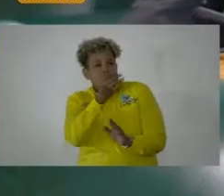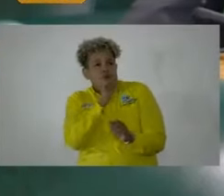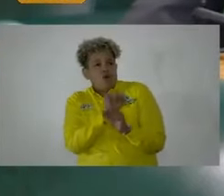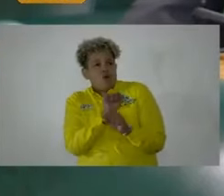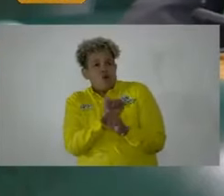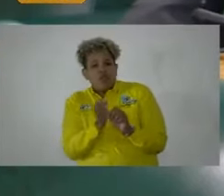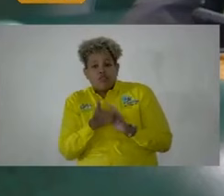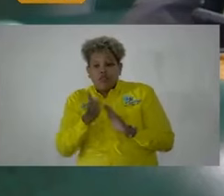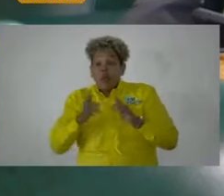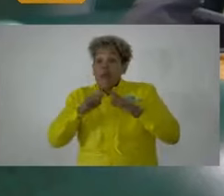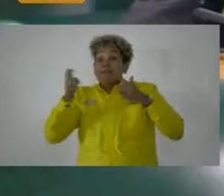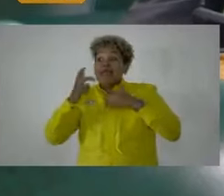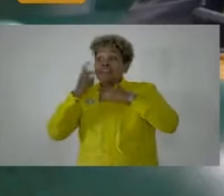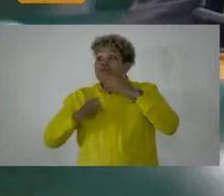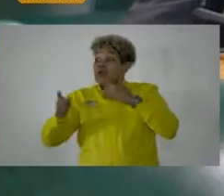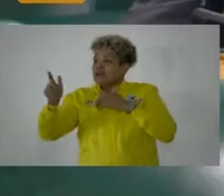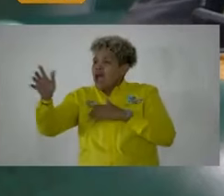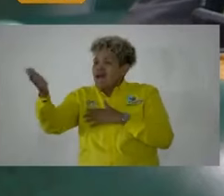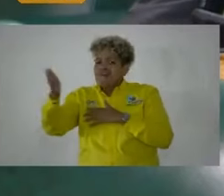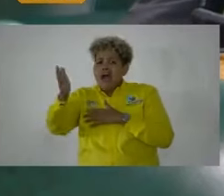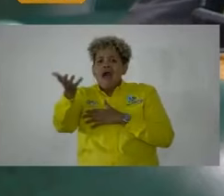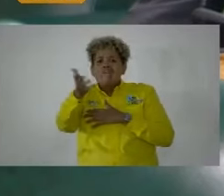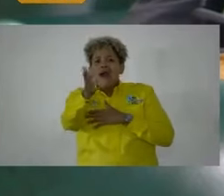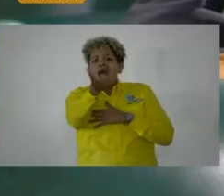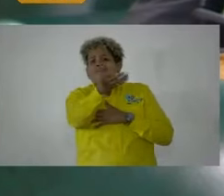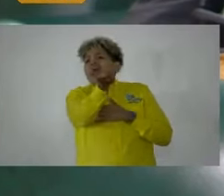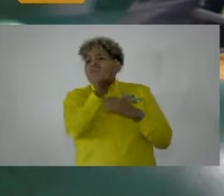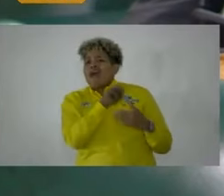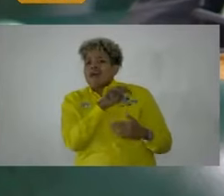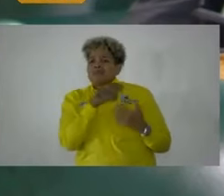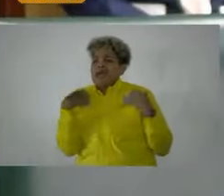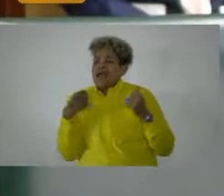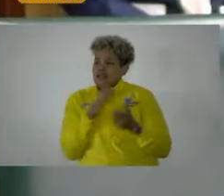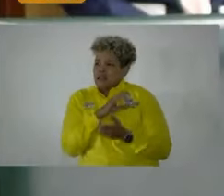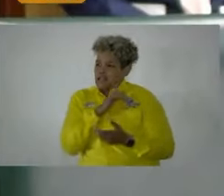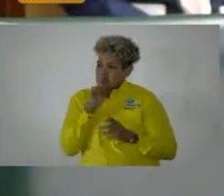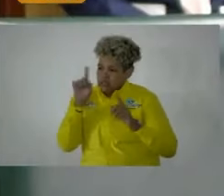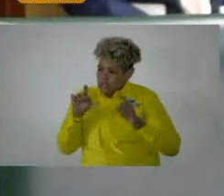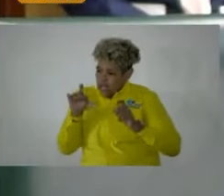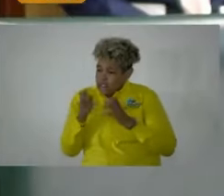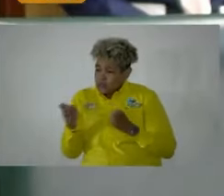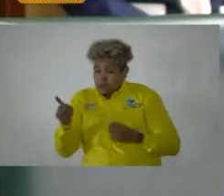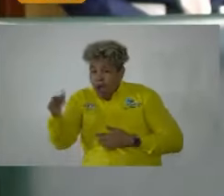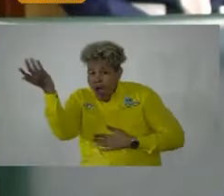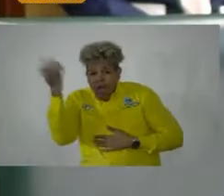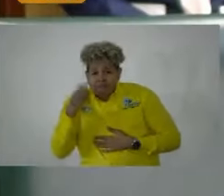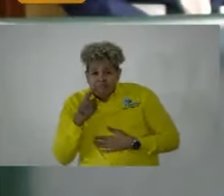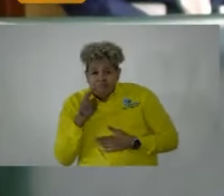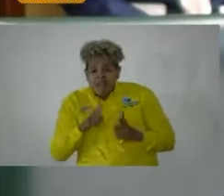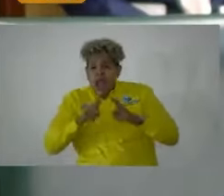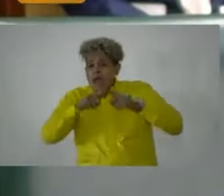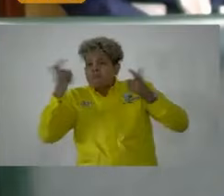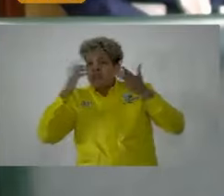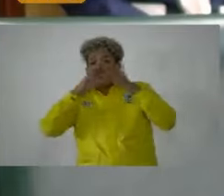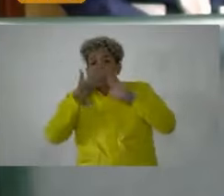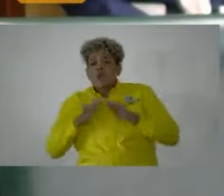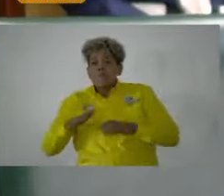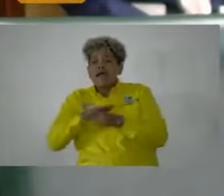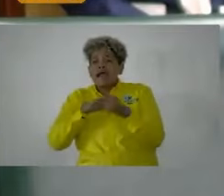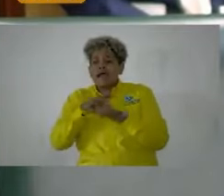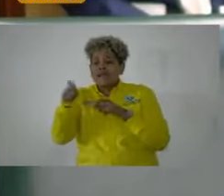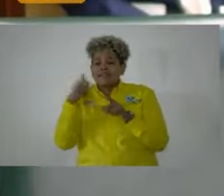when the major parishes are without a facility that has basic diagnostic equipment. And in major urban areas, there's